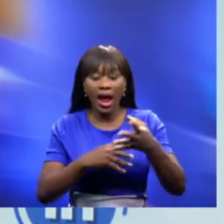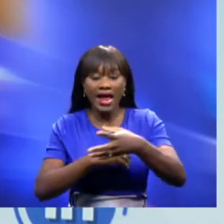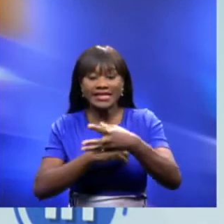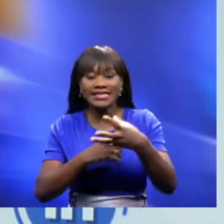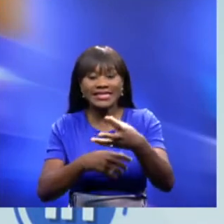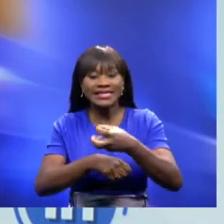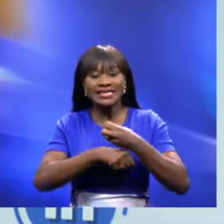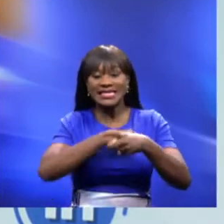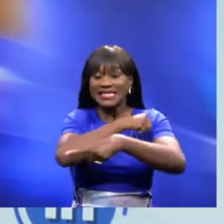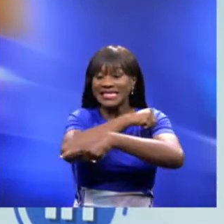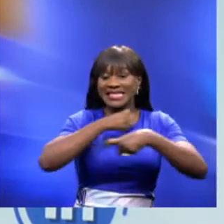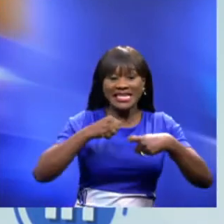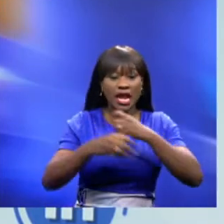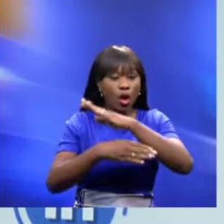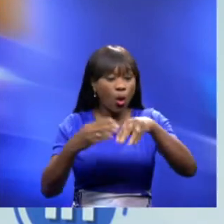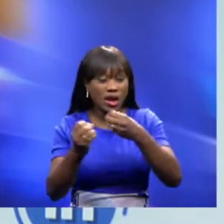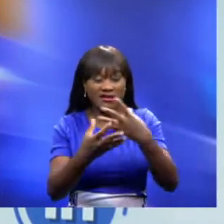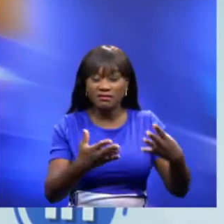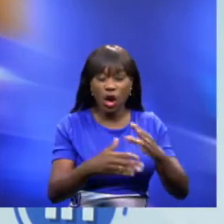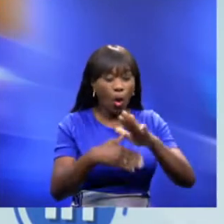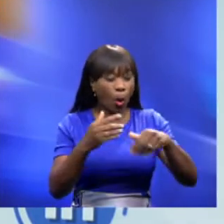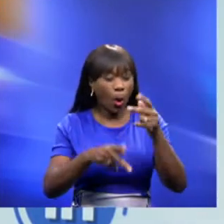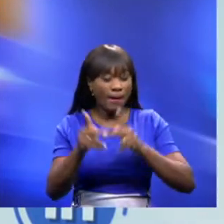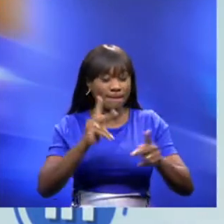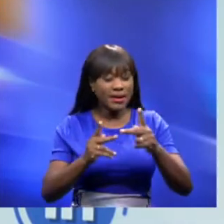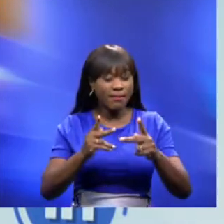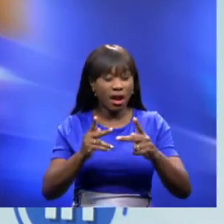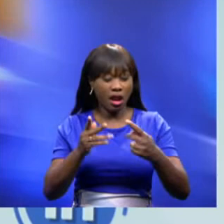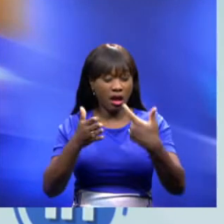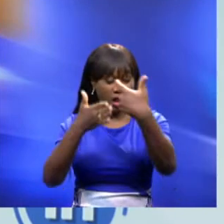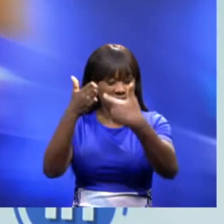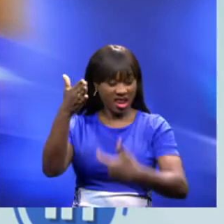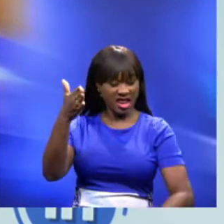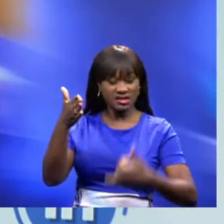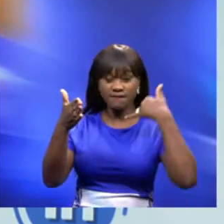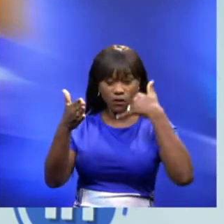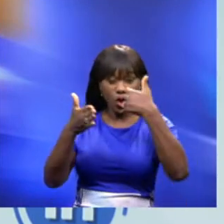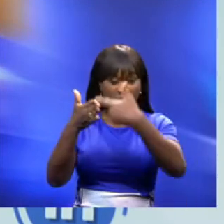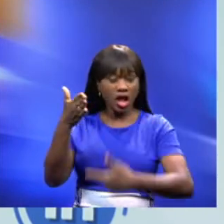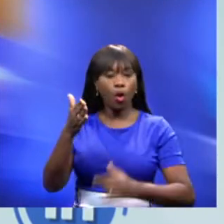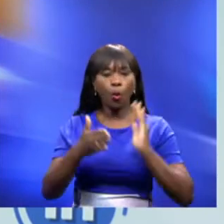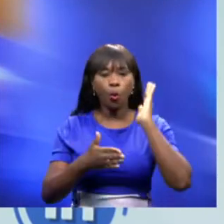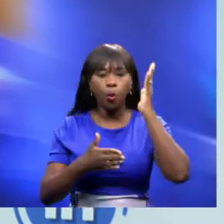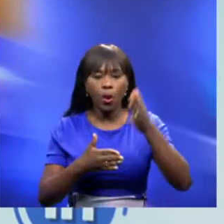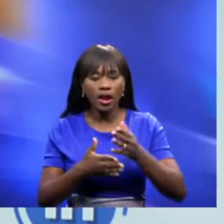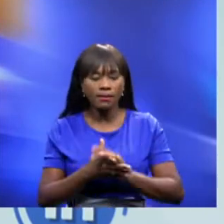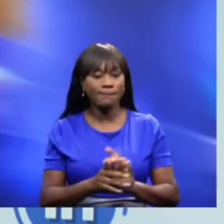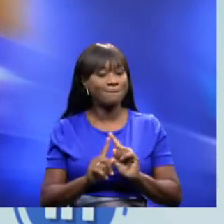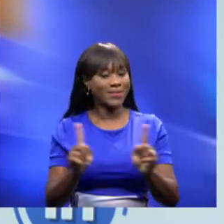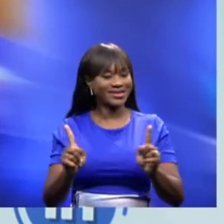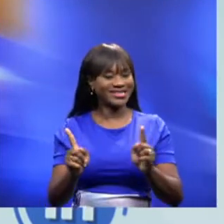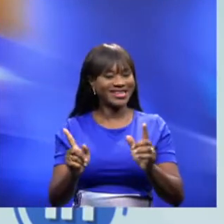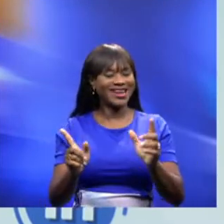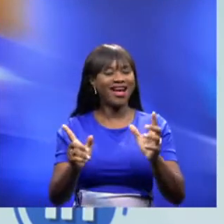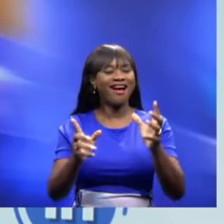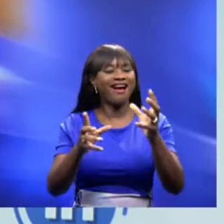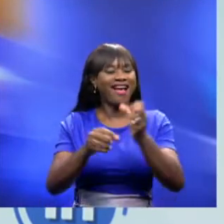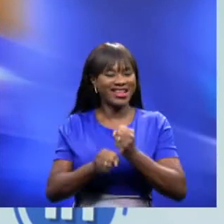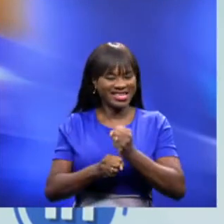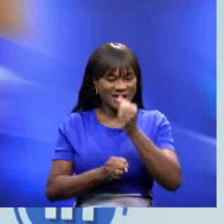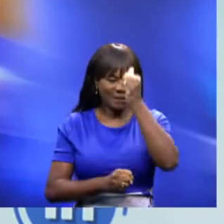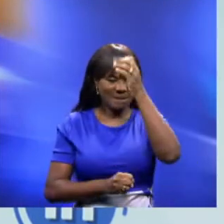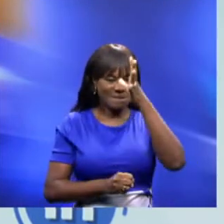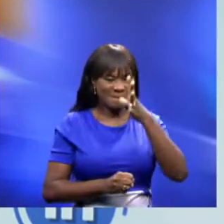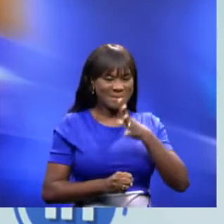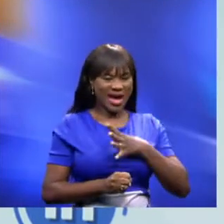list and go after everybody in your contact list, and which is happening. However, we have caught him, and he is now